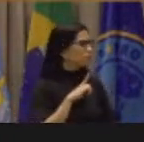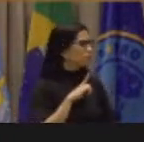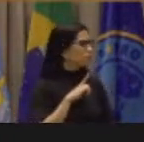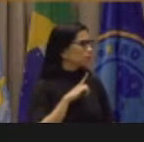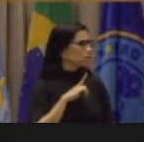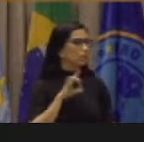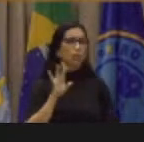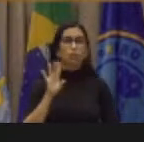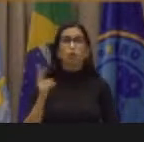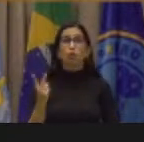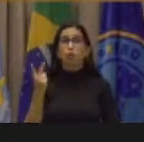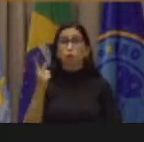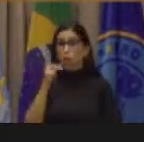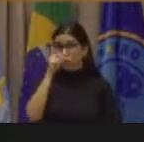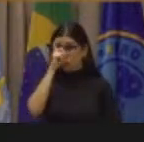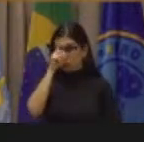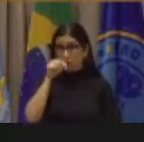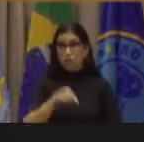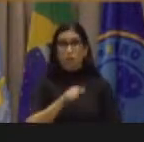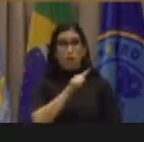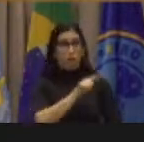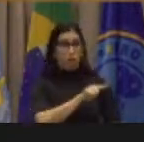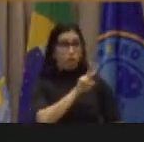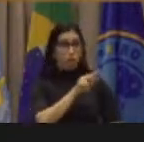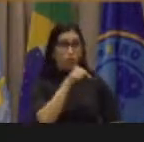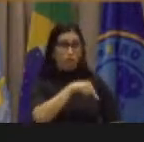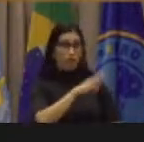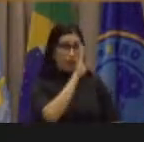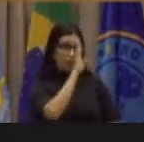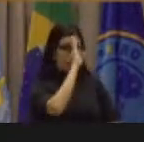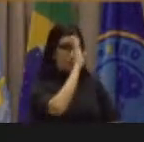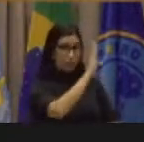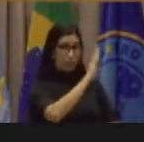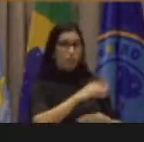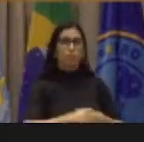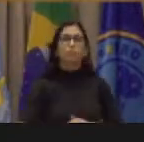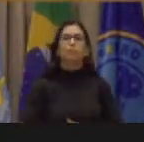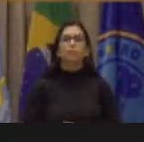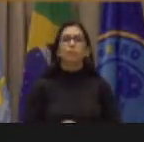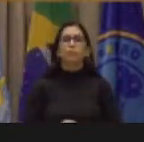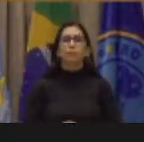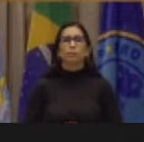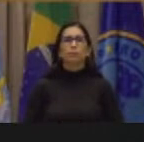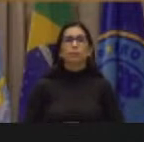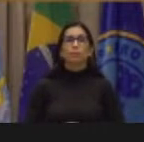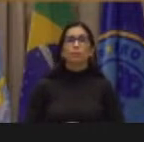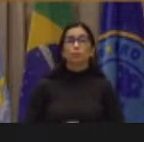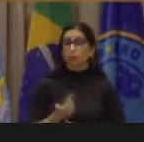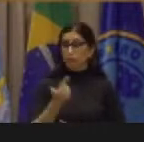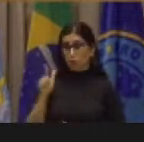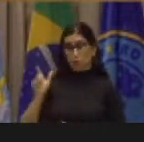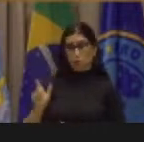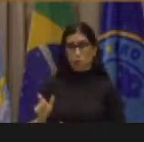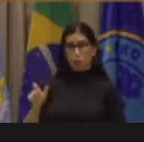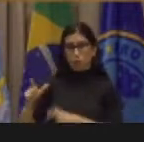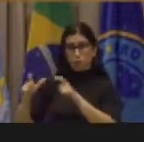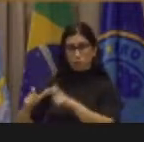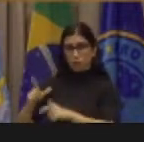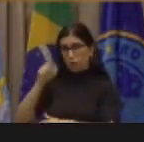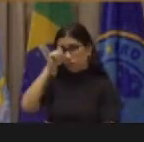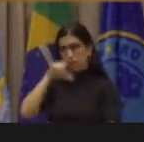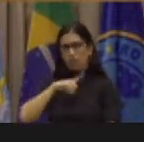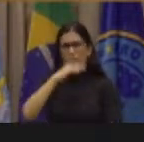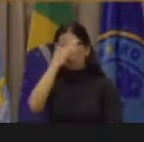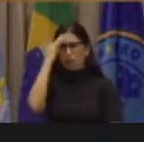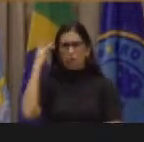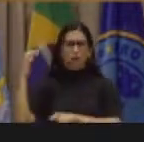We had two high complexity hospitals, and Getúlio Vargas is the main one. And these patients would take a